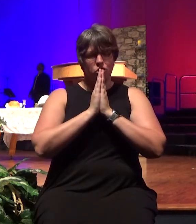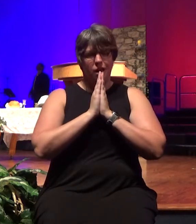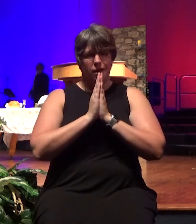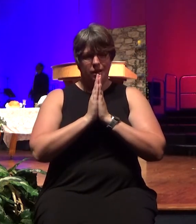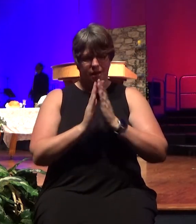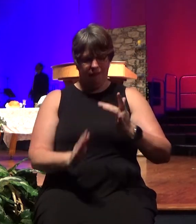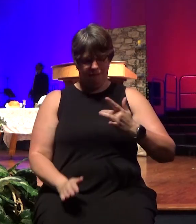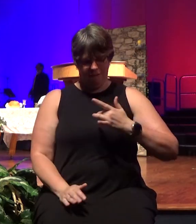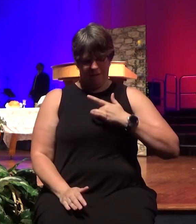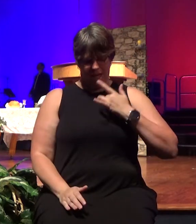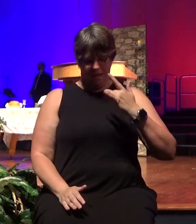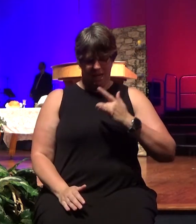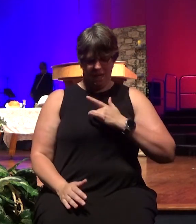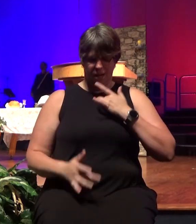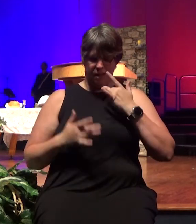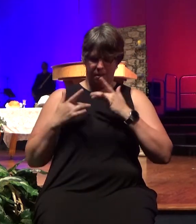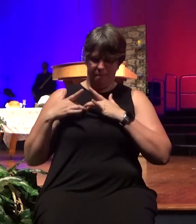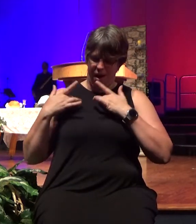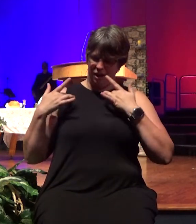deserve.